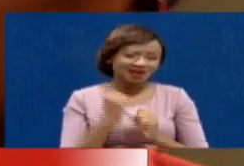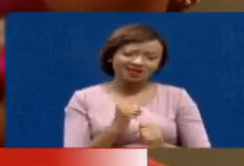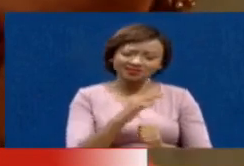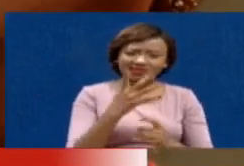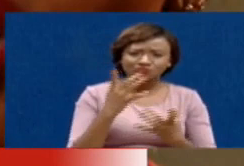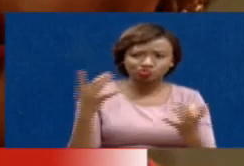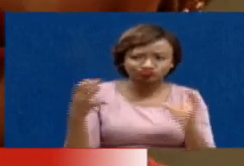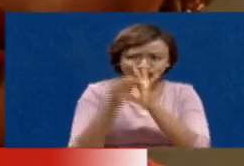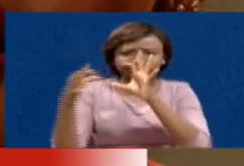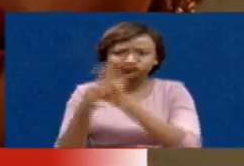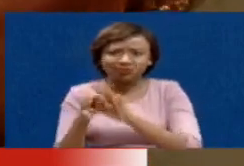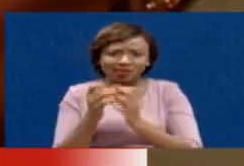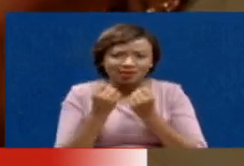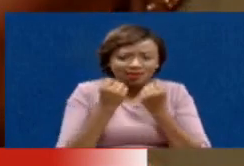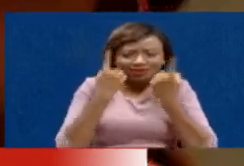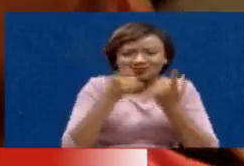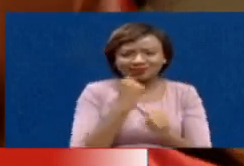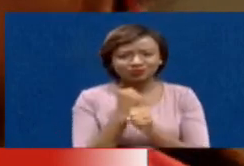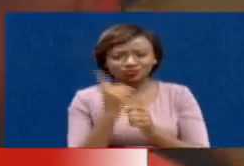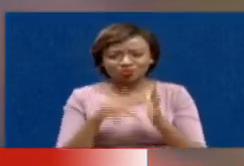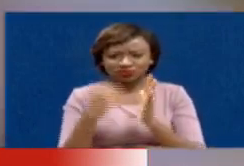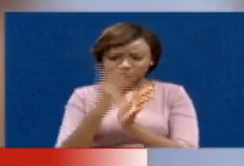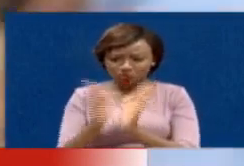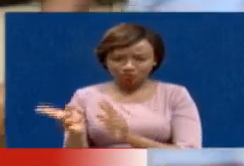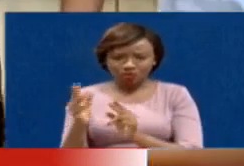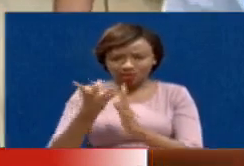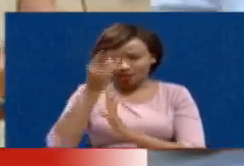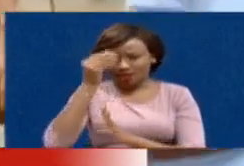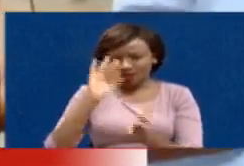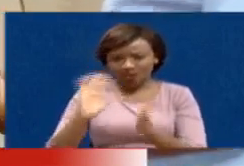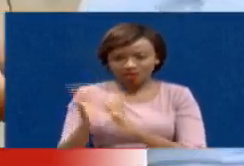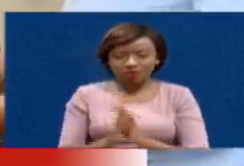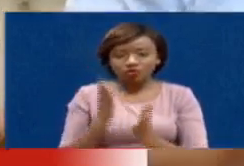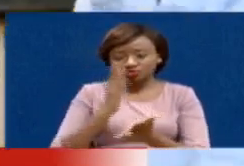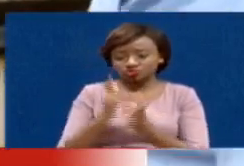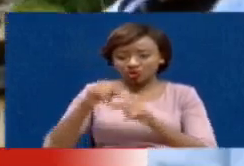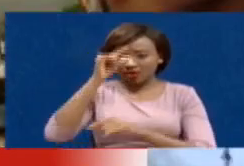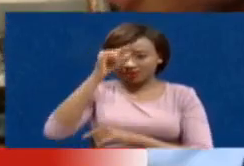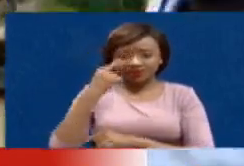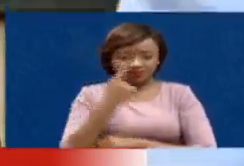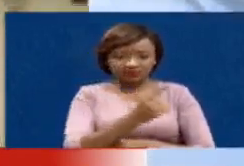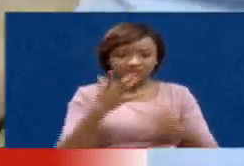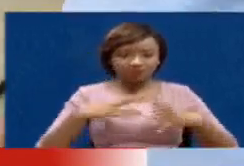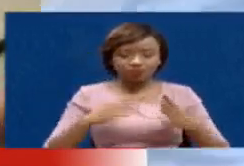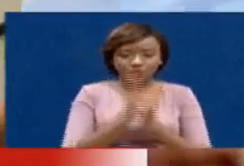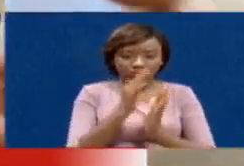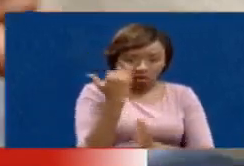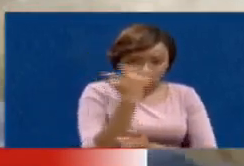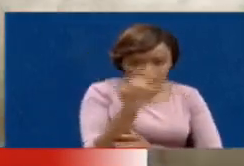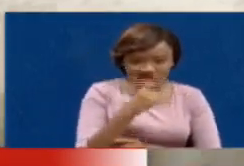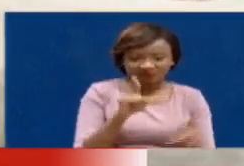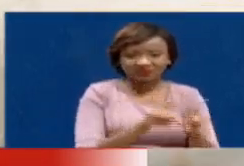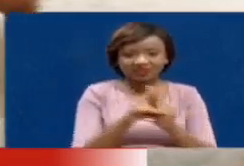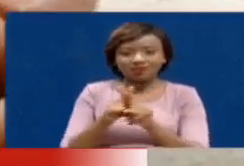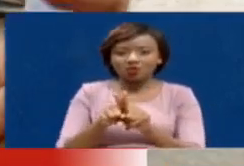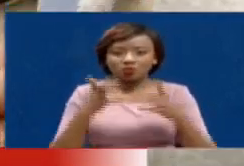to continue with what it is that they normally do and how they learn. The government often characterizes people living with autism just as